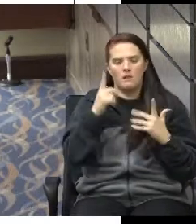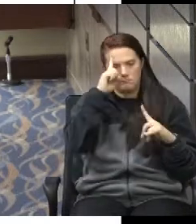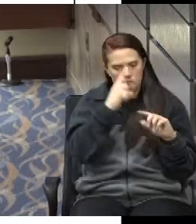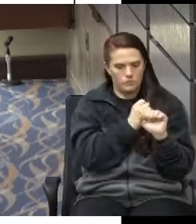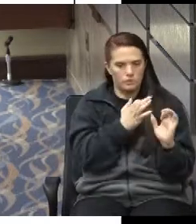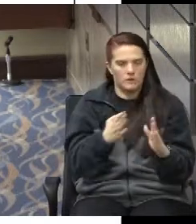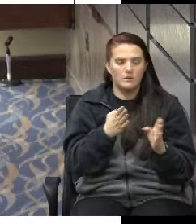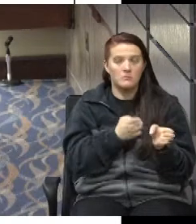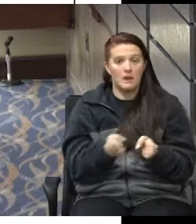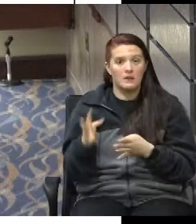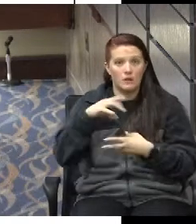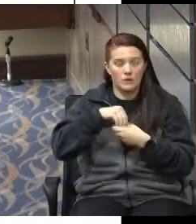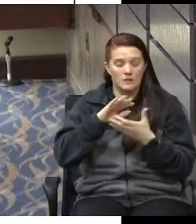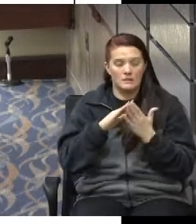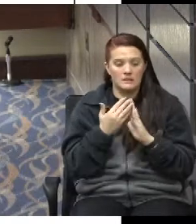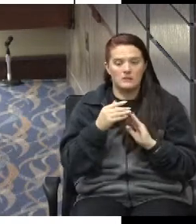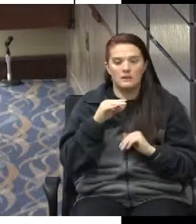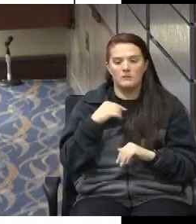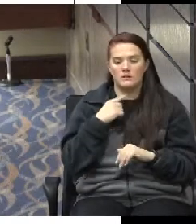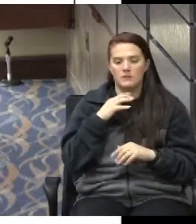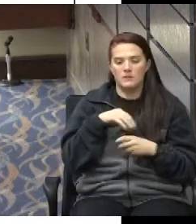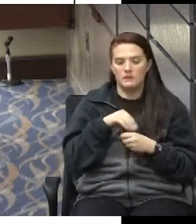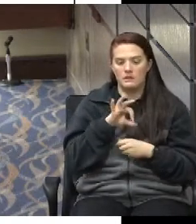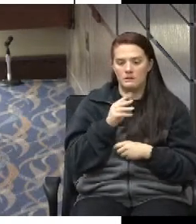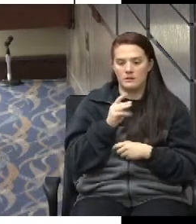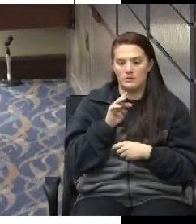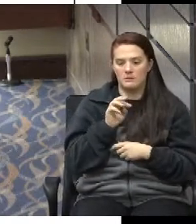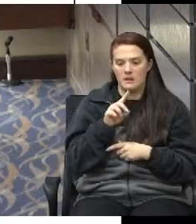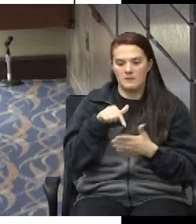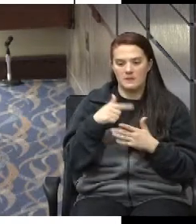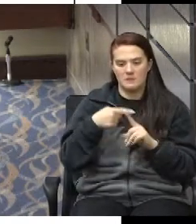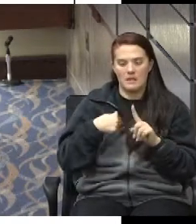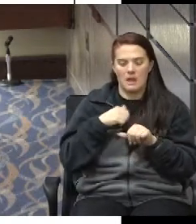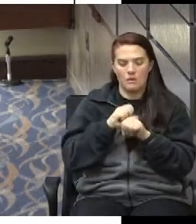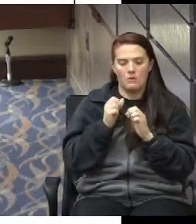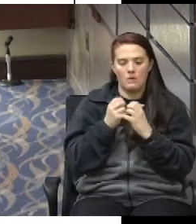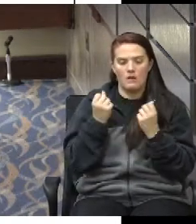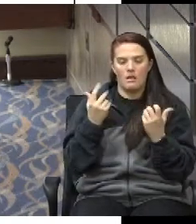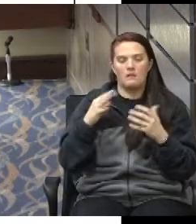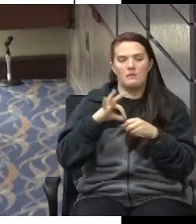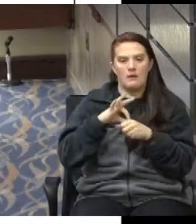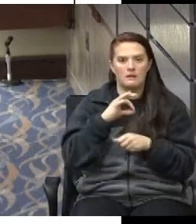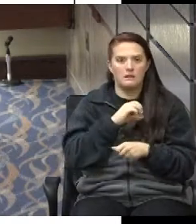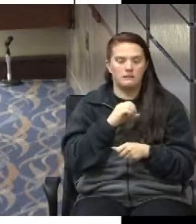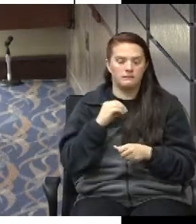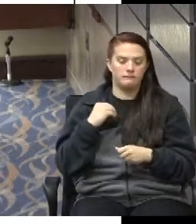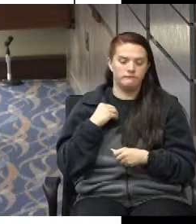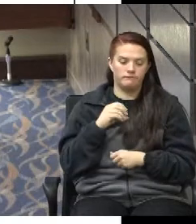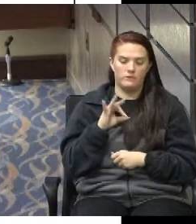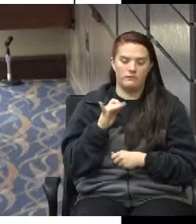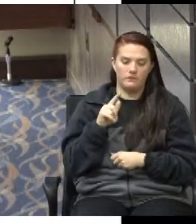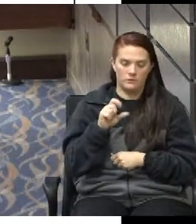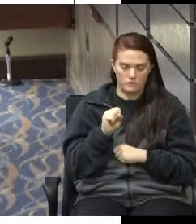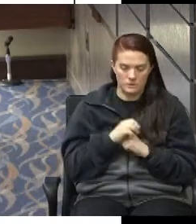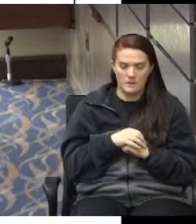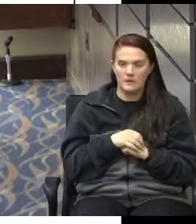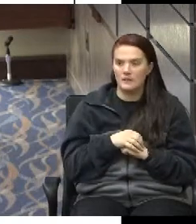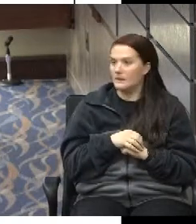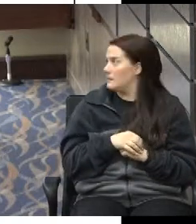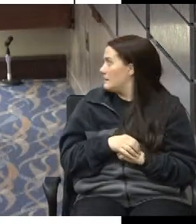planning, including for the cities of Carrollton. I'll be in Flower Mound later this month. I work with a lot of elected officials because I'm a lion tamer, but I'm not a magician.